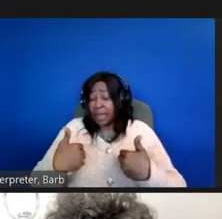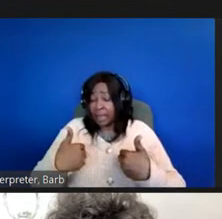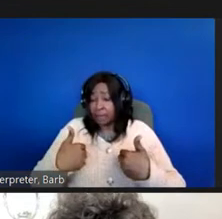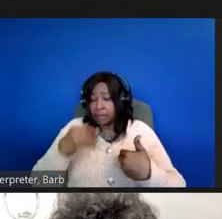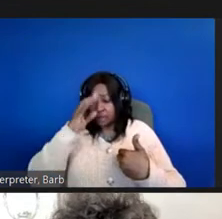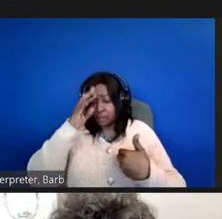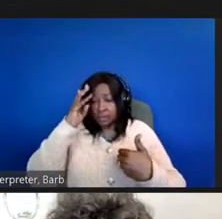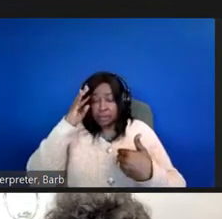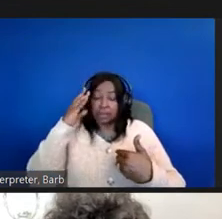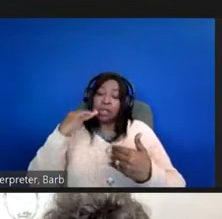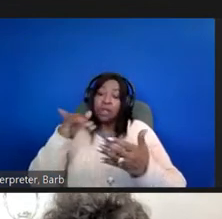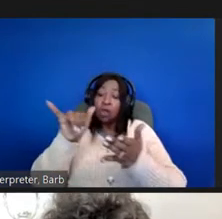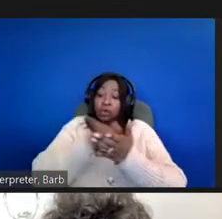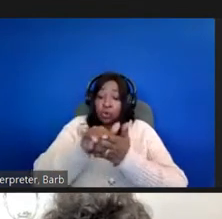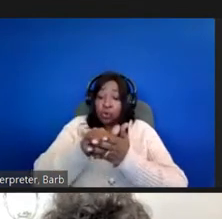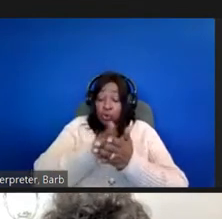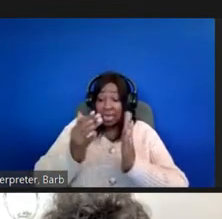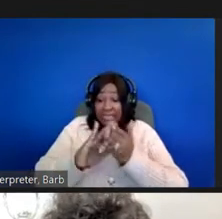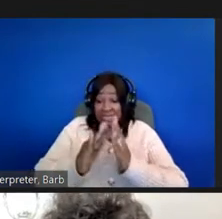City,